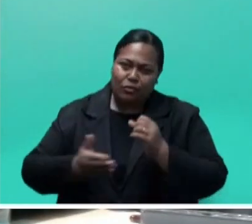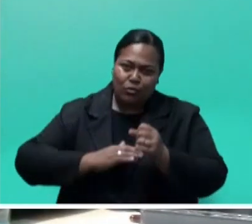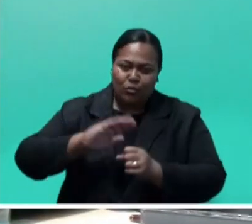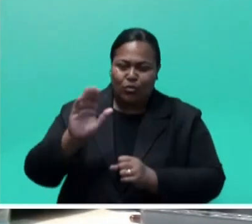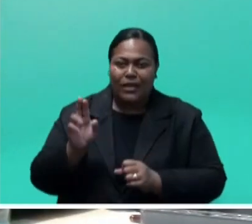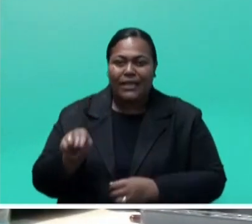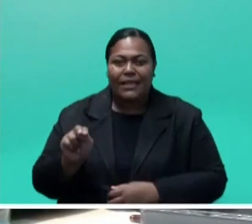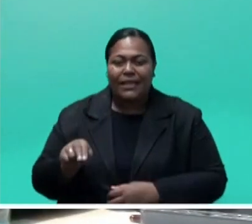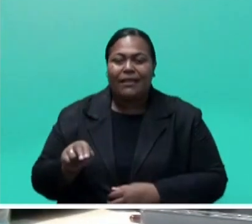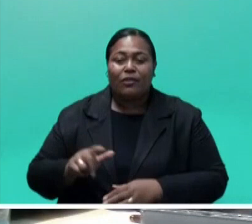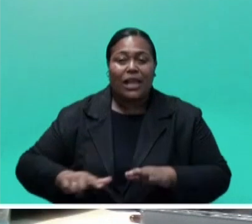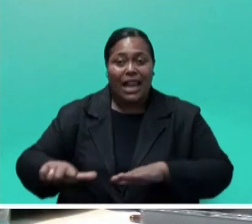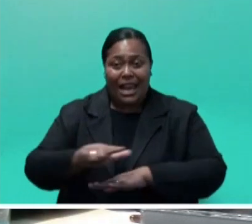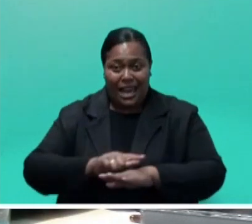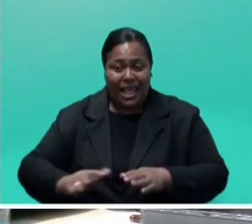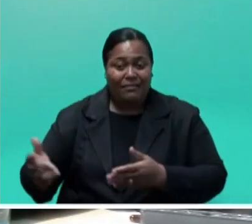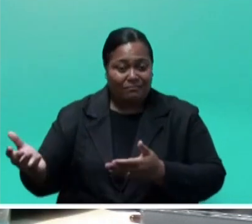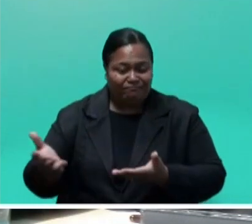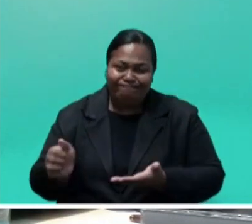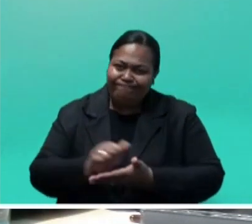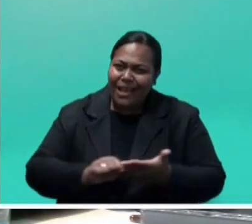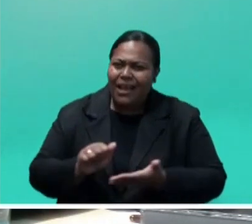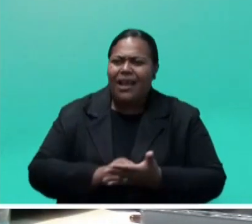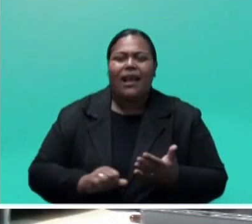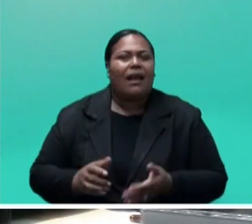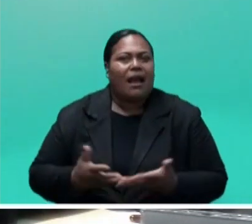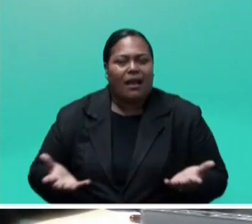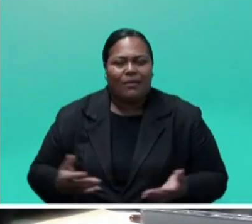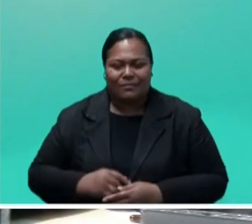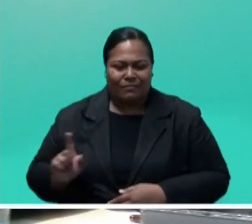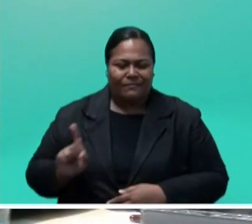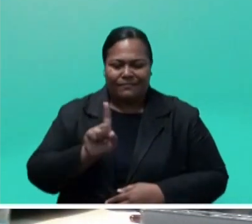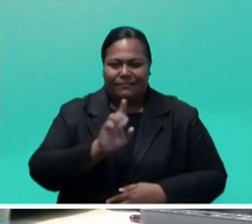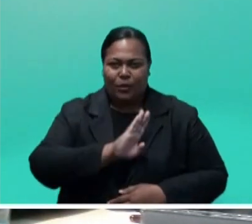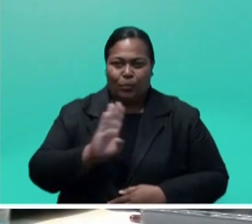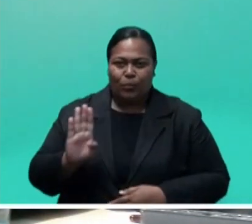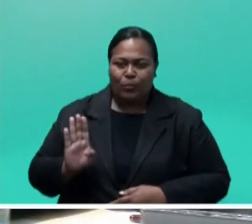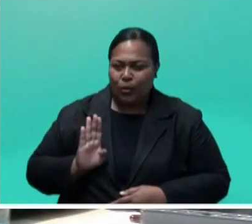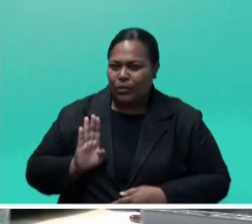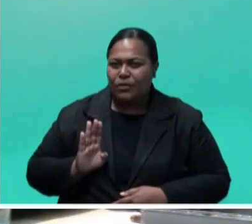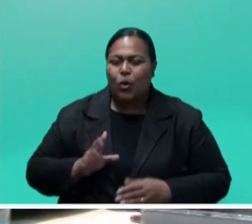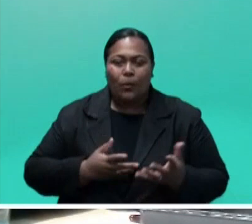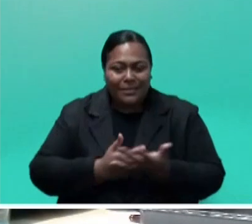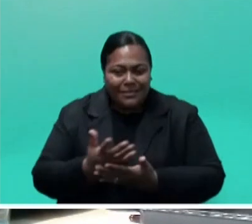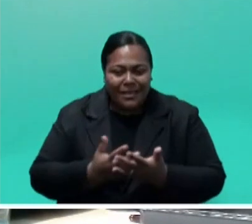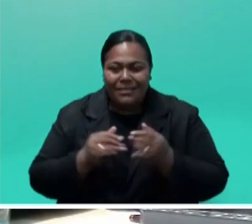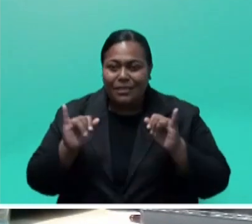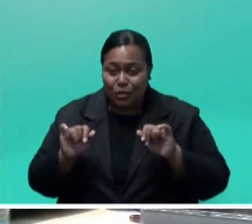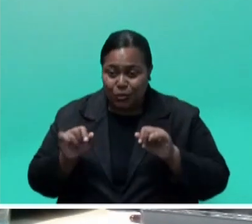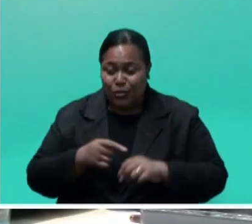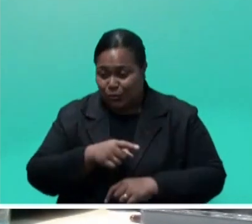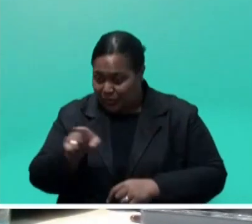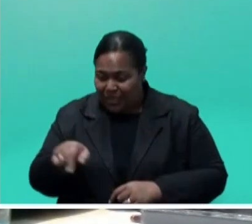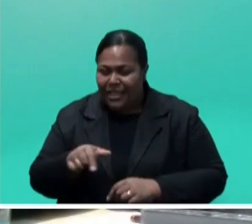in terms of the land requirements firsthand. Mr. Natha will be able to discuss issues of the landowners and TLTB directly